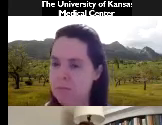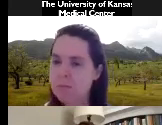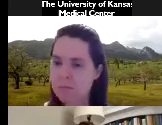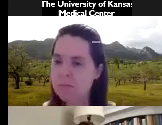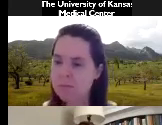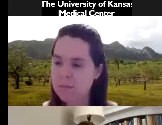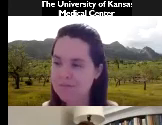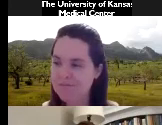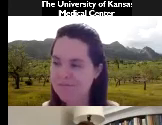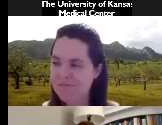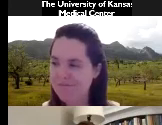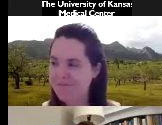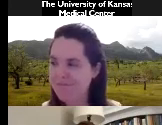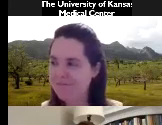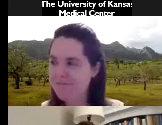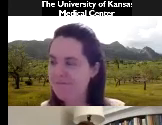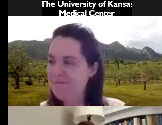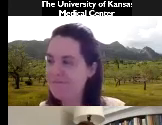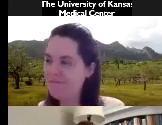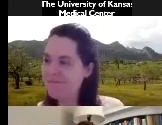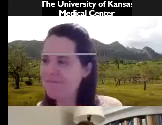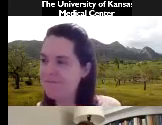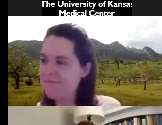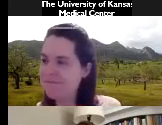anesthesiology residents. And a particular note is that